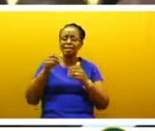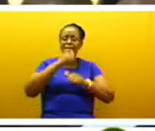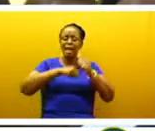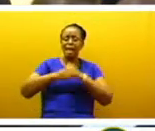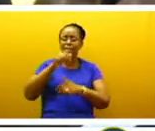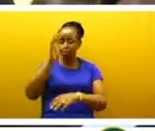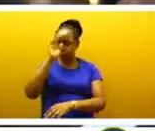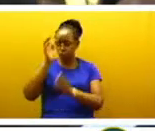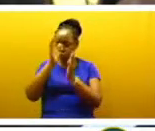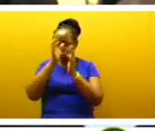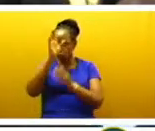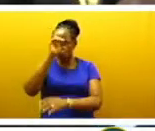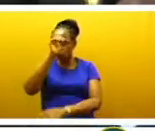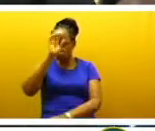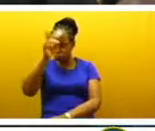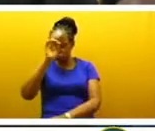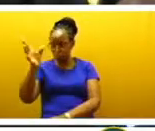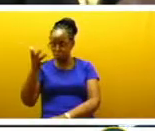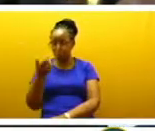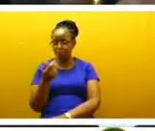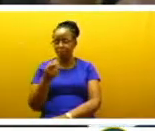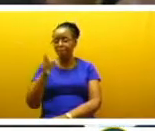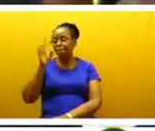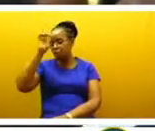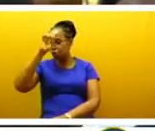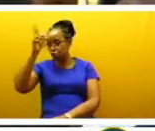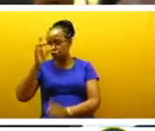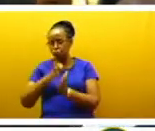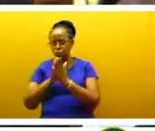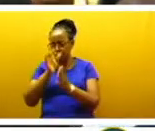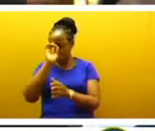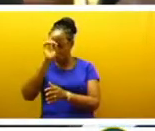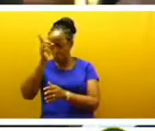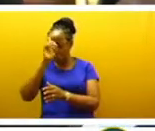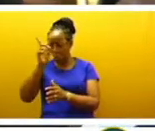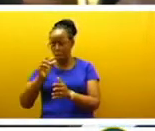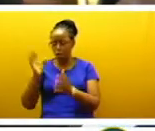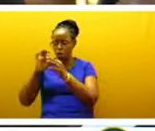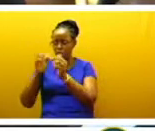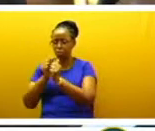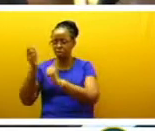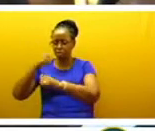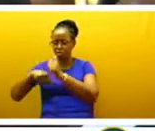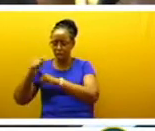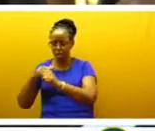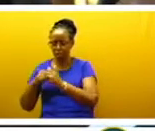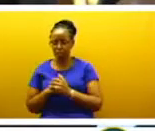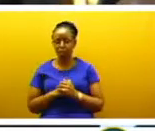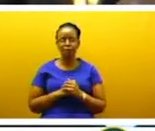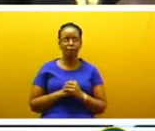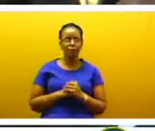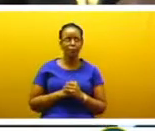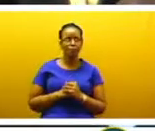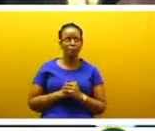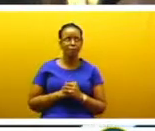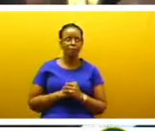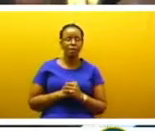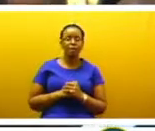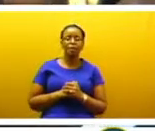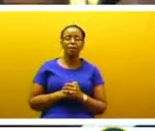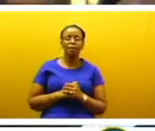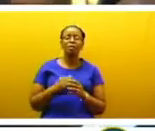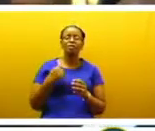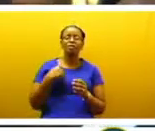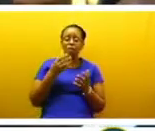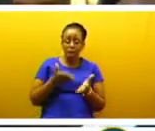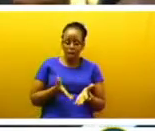And I'm not surprised that even at the beginning, and it's well covered in the media, that what we have